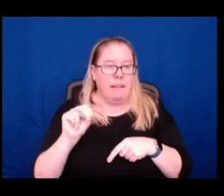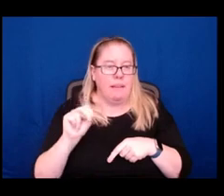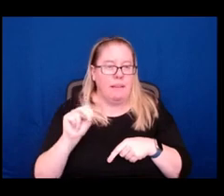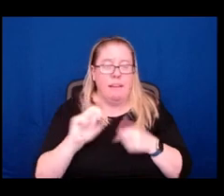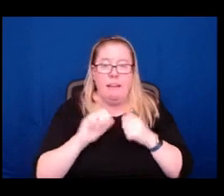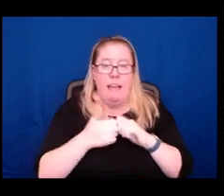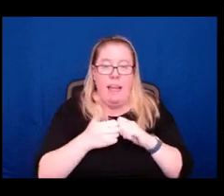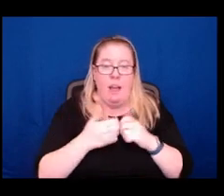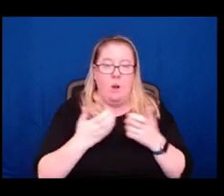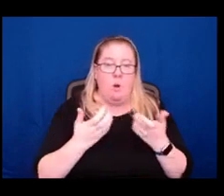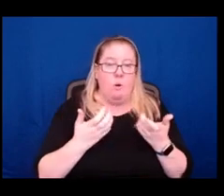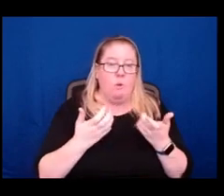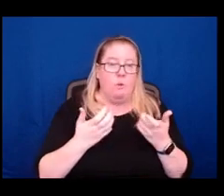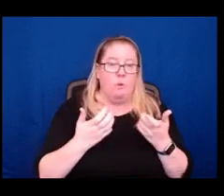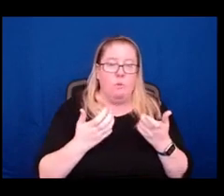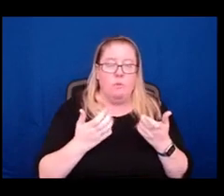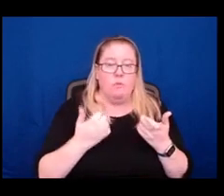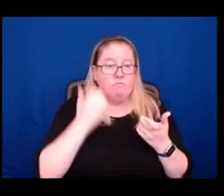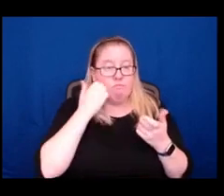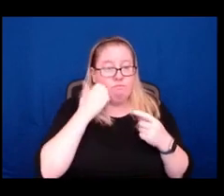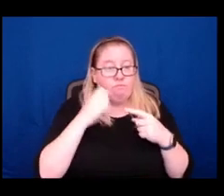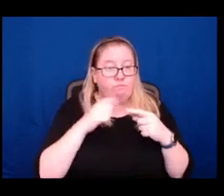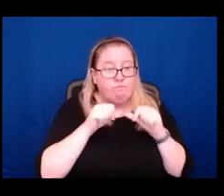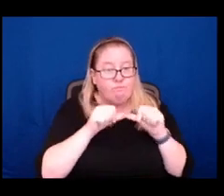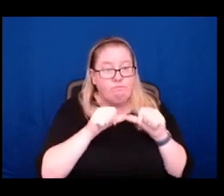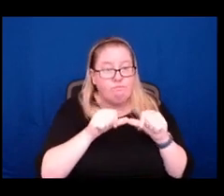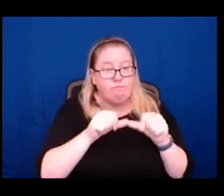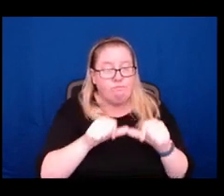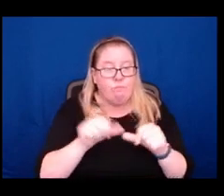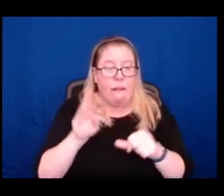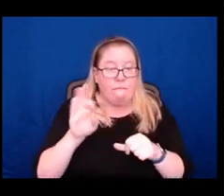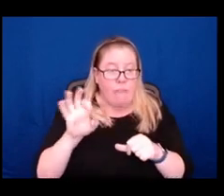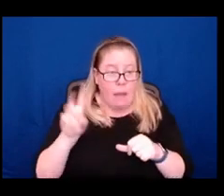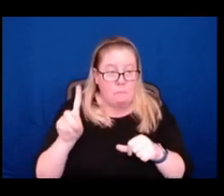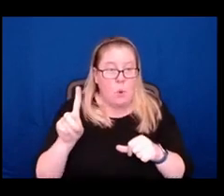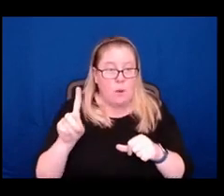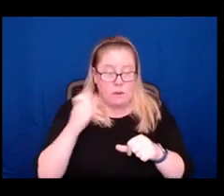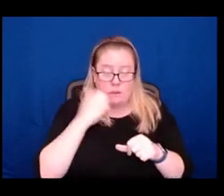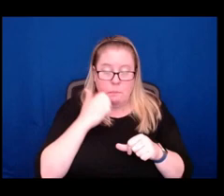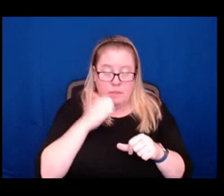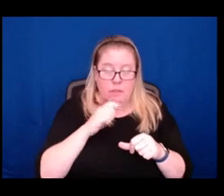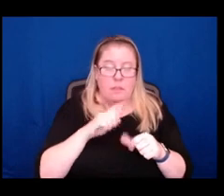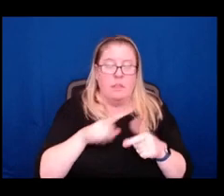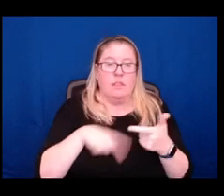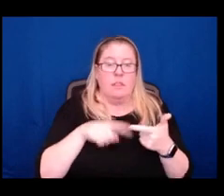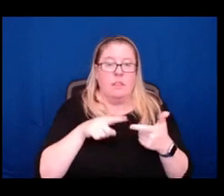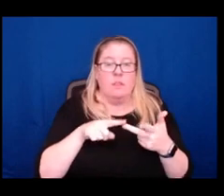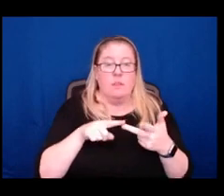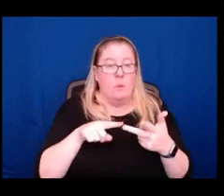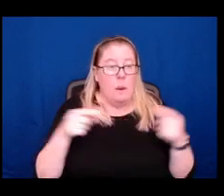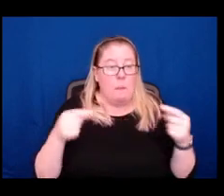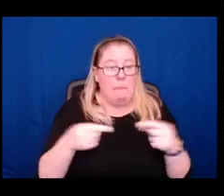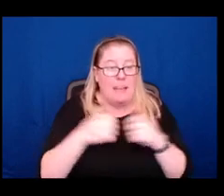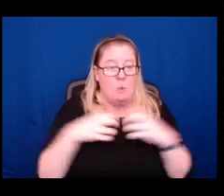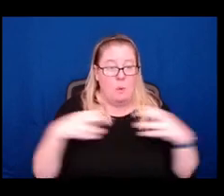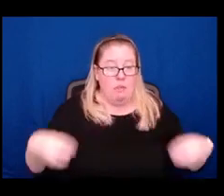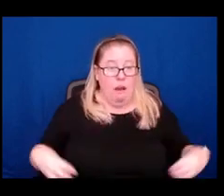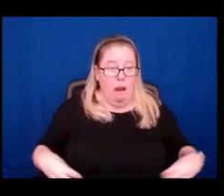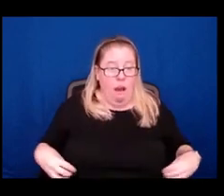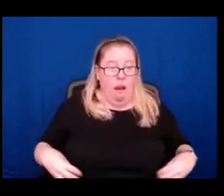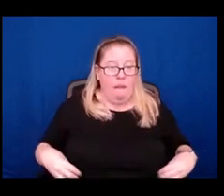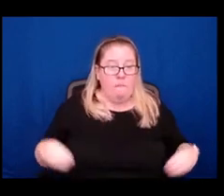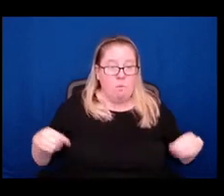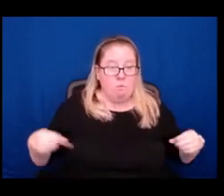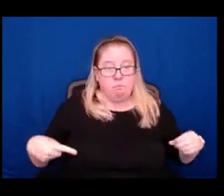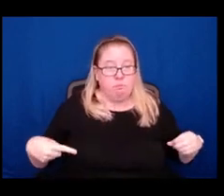psych periods, prolonged menses, having fibroids. That's a really common thing. Or pain with ovulation, or